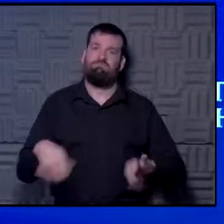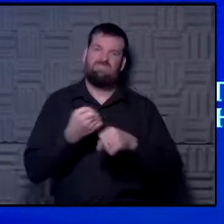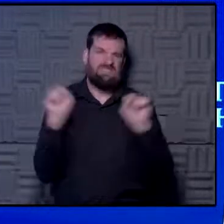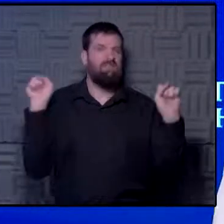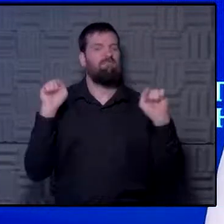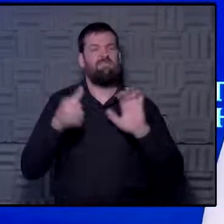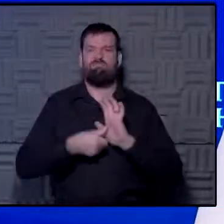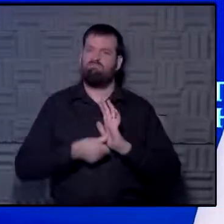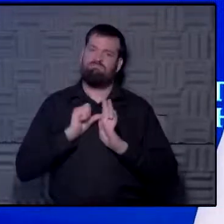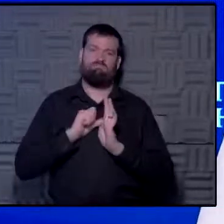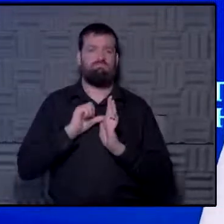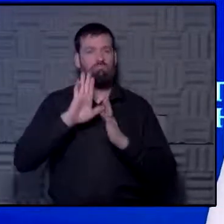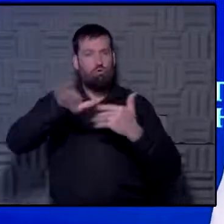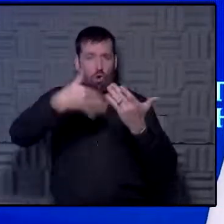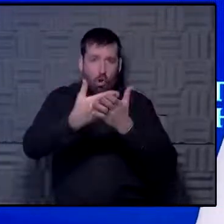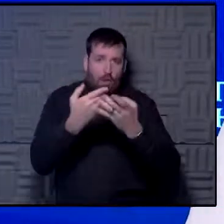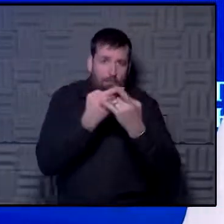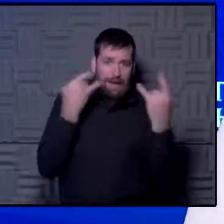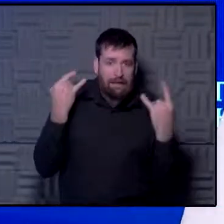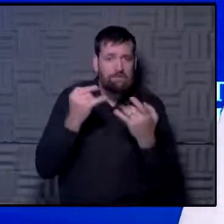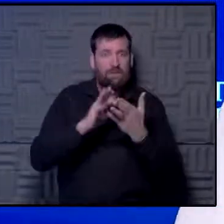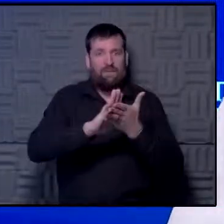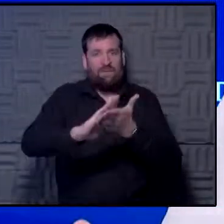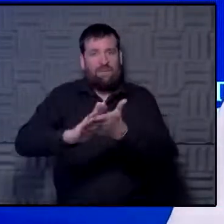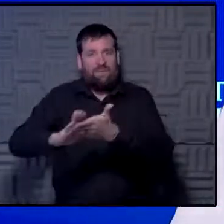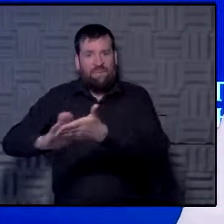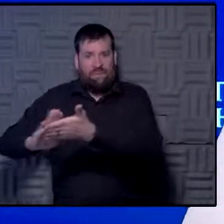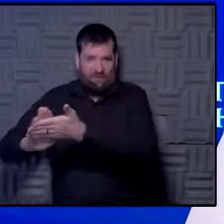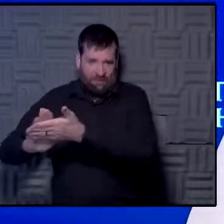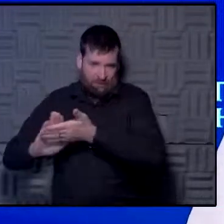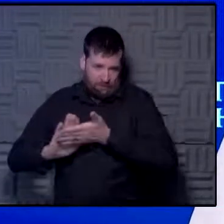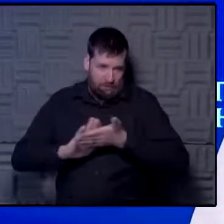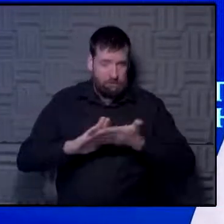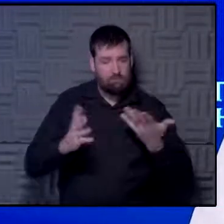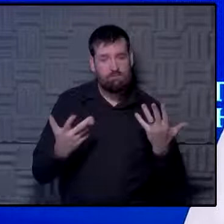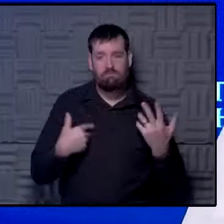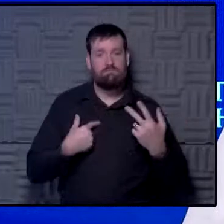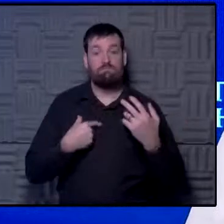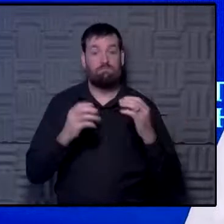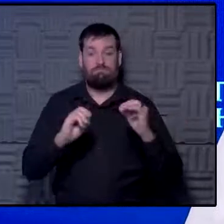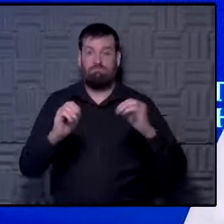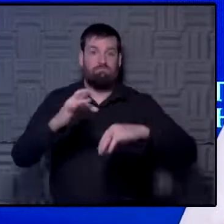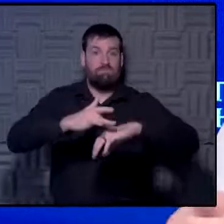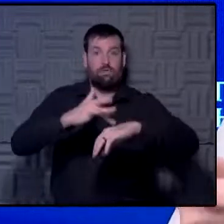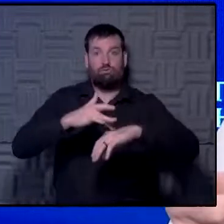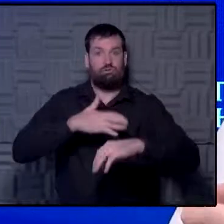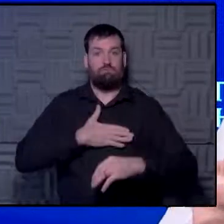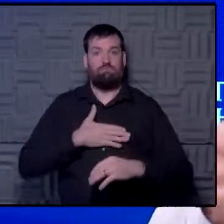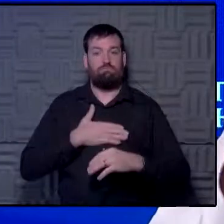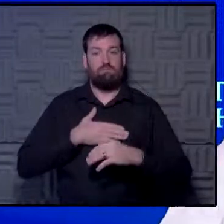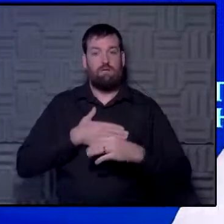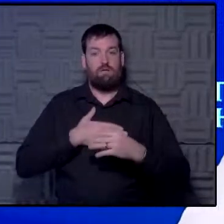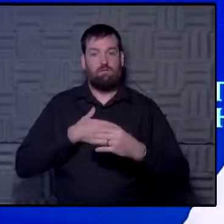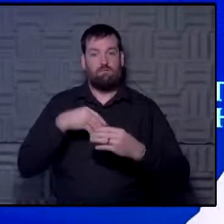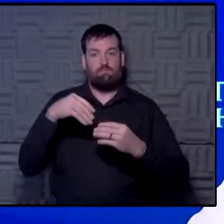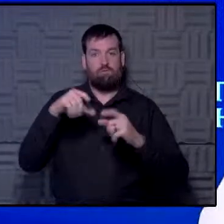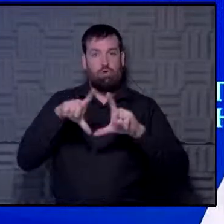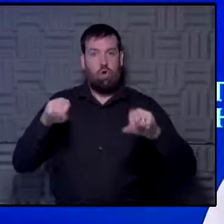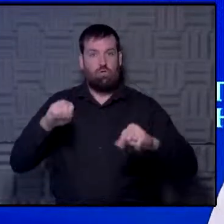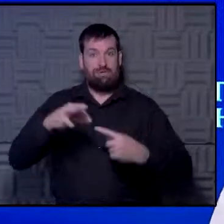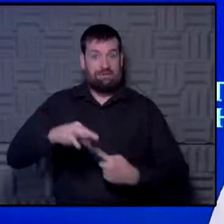impressed. People were all masked. They were wiping down every surface. They, you know, nobody else touched my polling card but